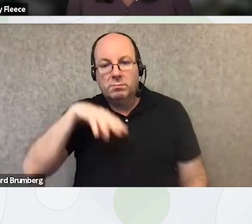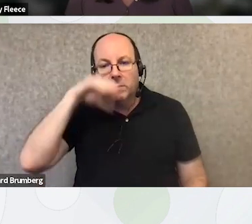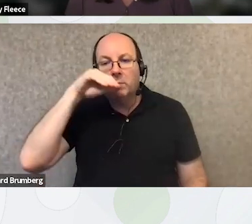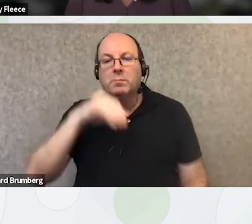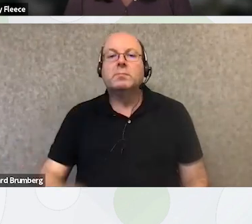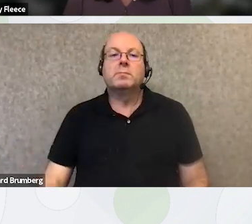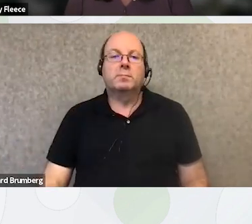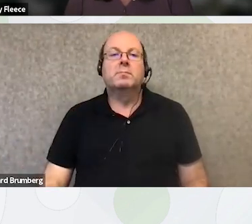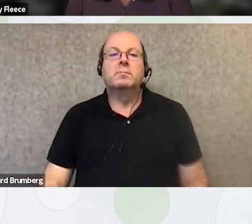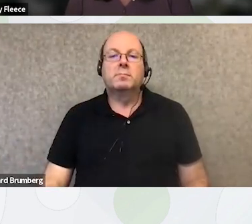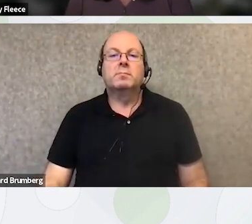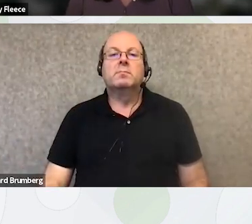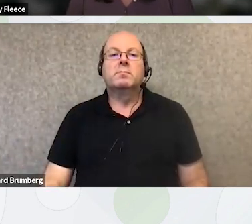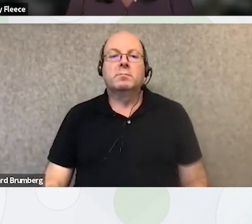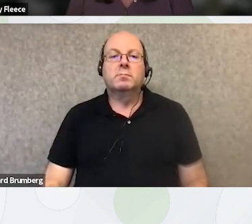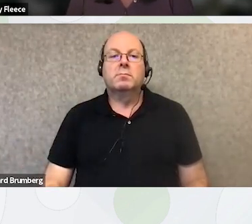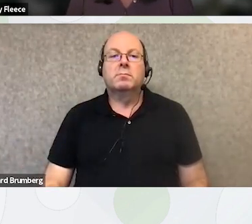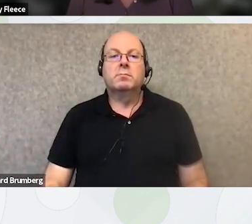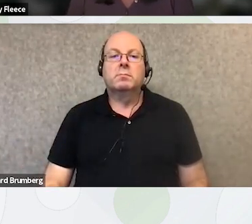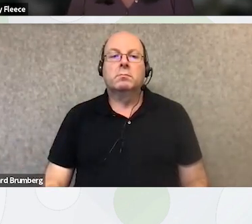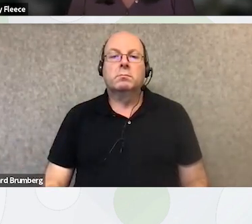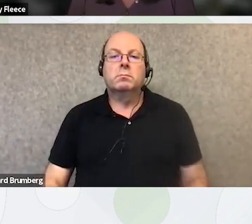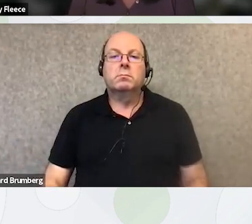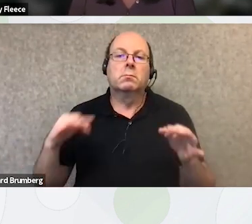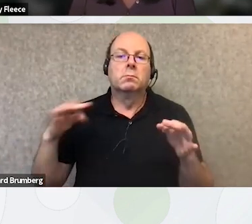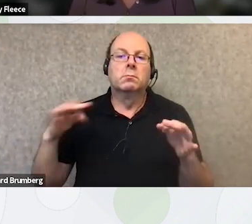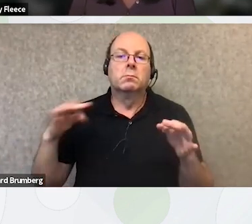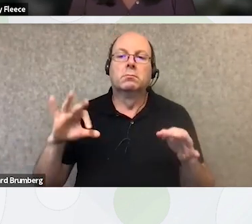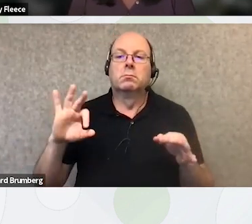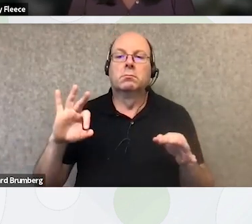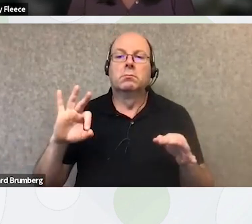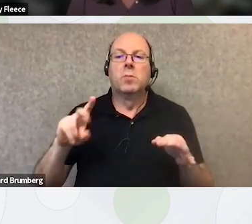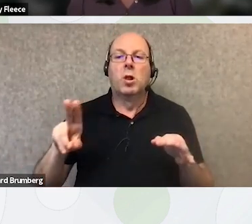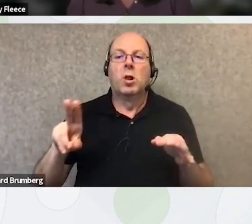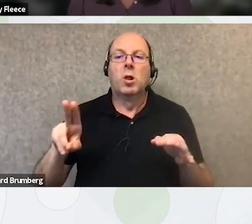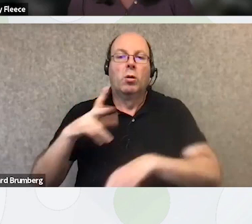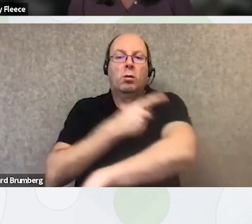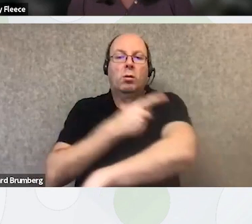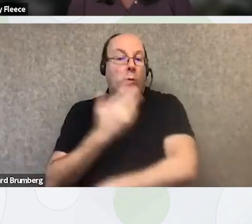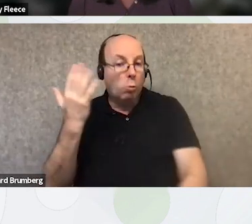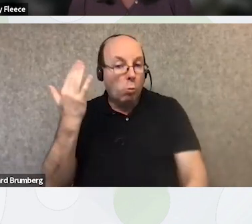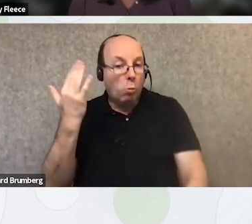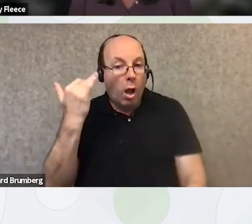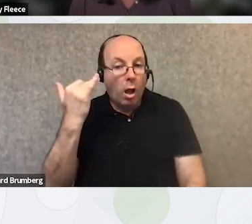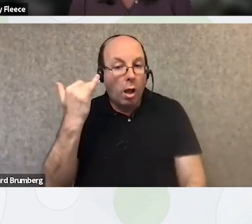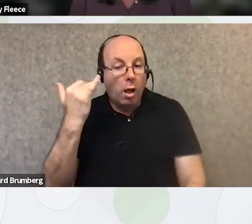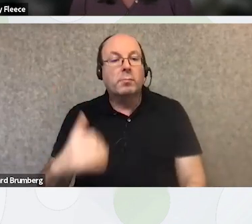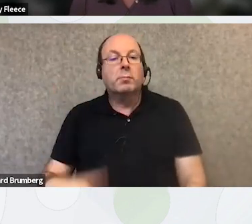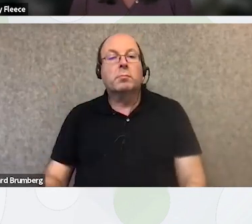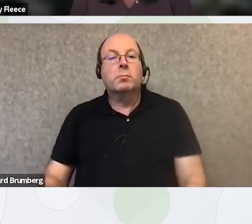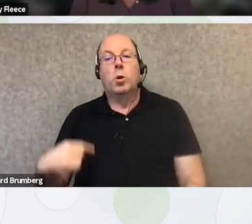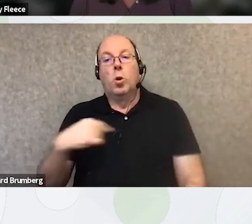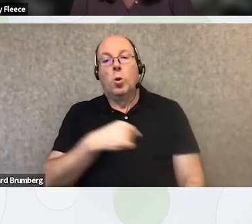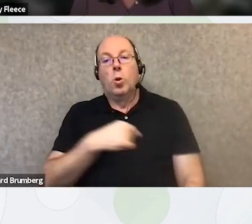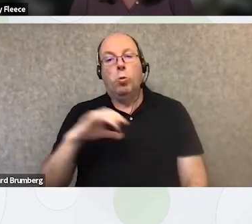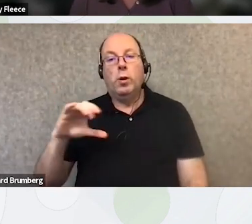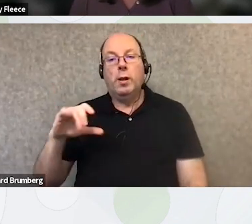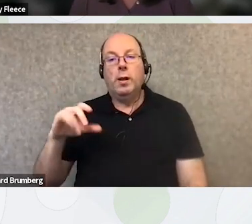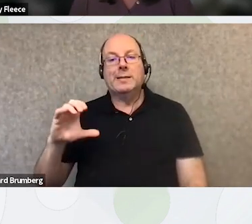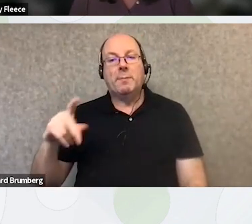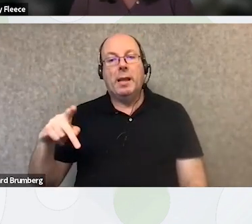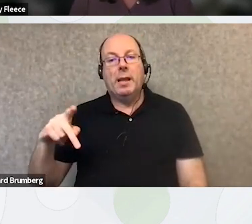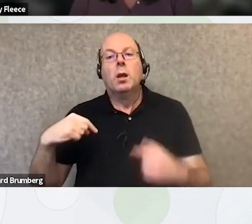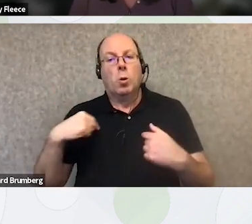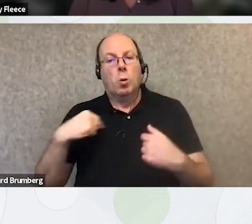And then one of the reasons why I spend so much time talking about influenza vaccination is that we as healthcare providers truly